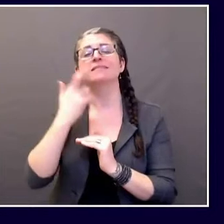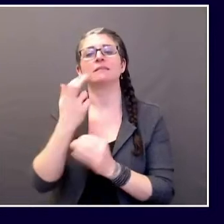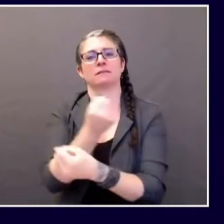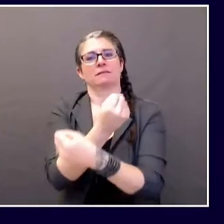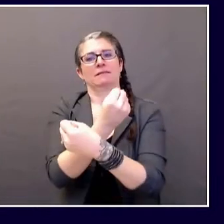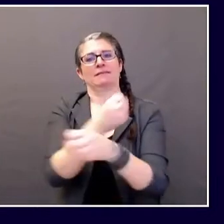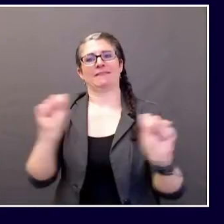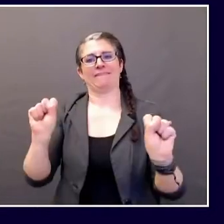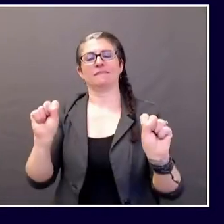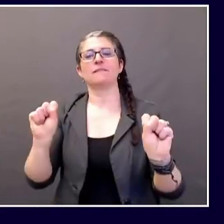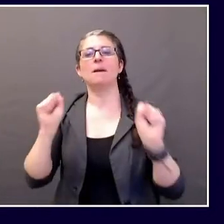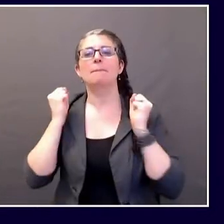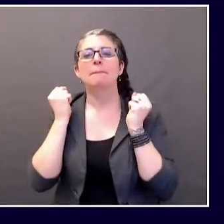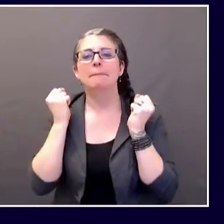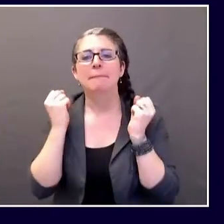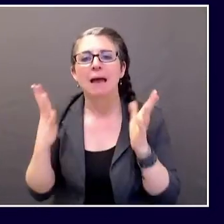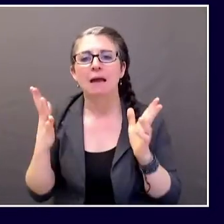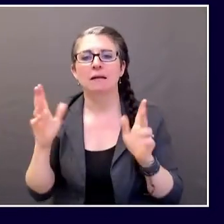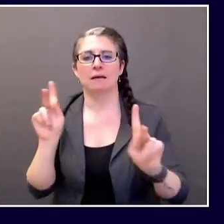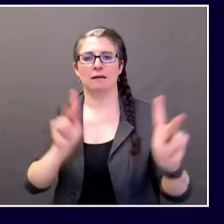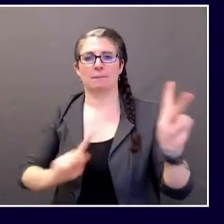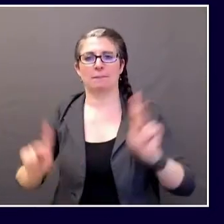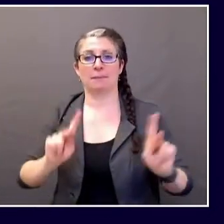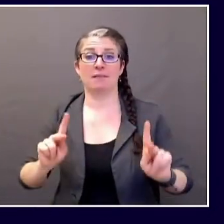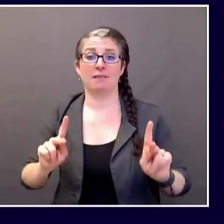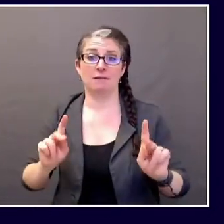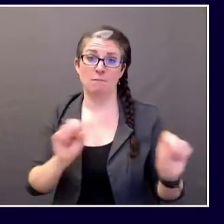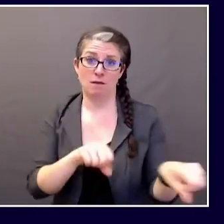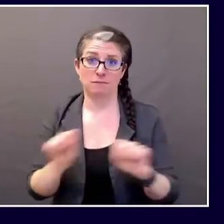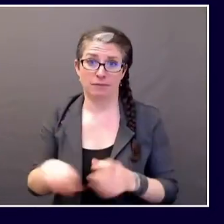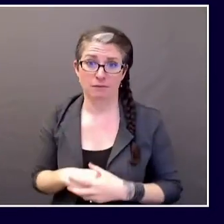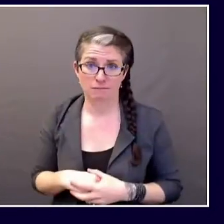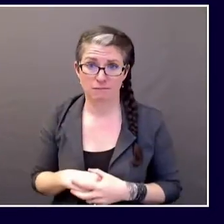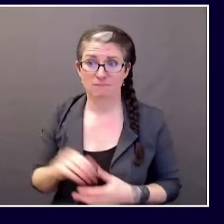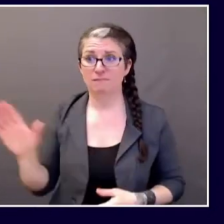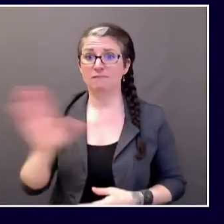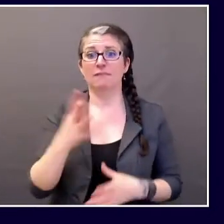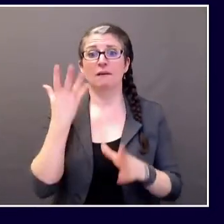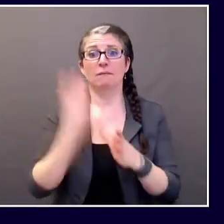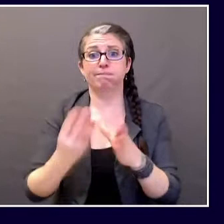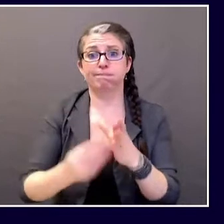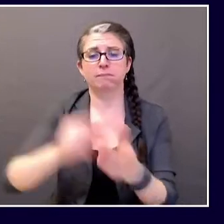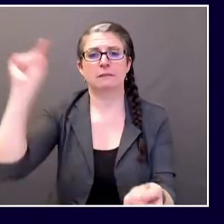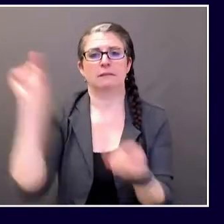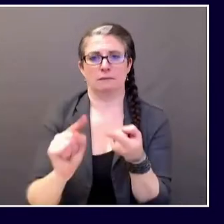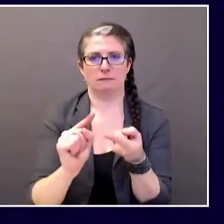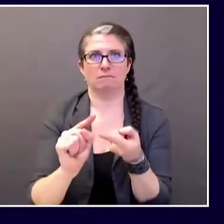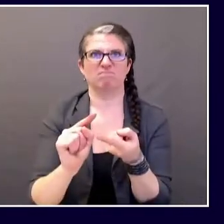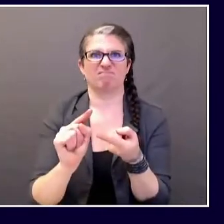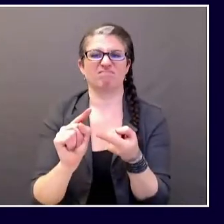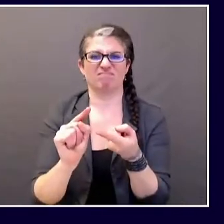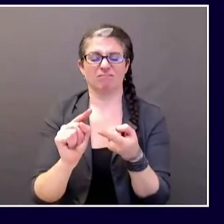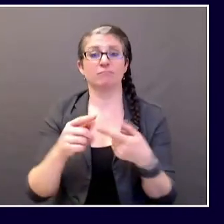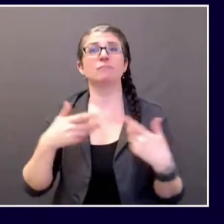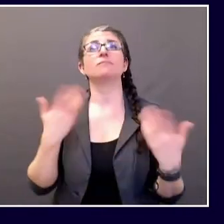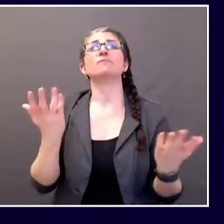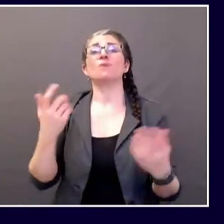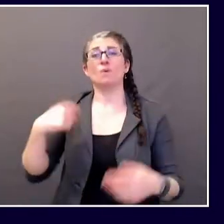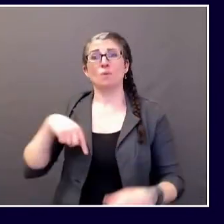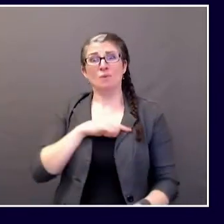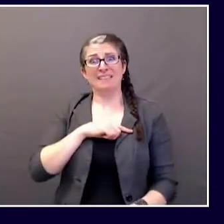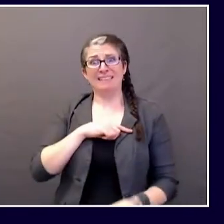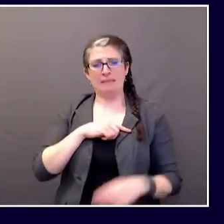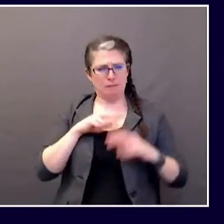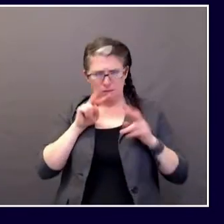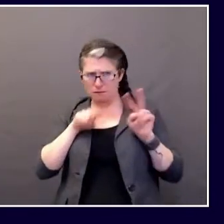age, because age is a strong predictor, a strong indicator of things like mortality or severe